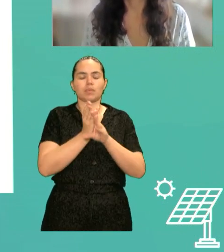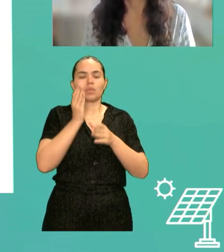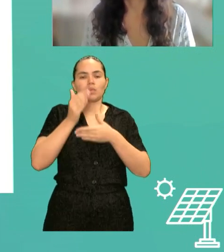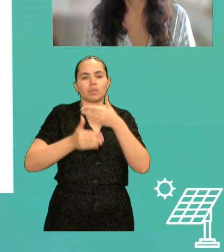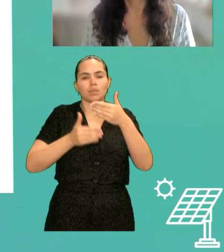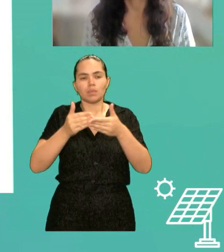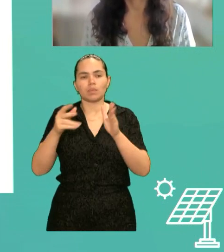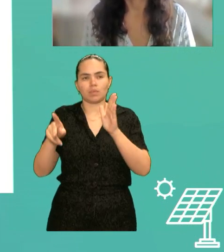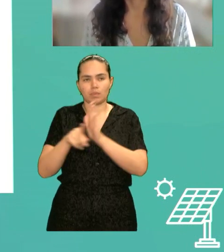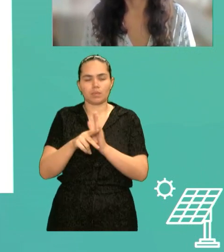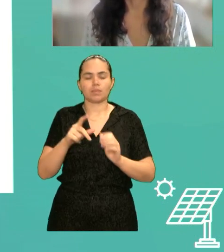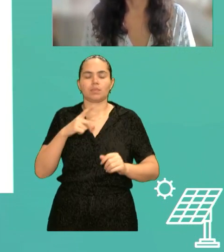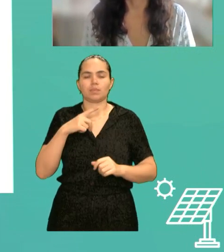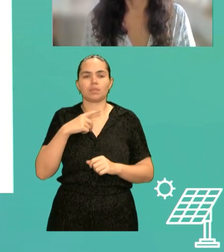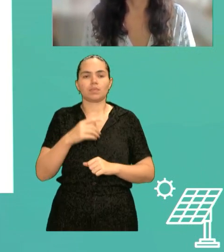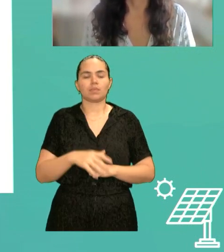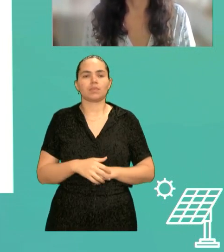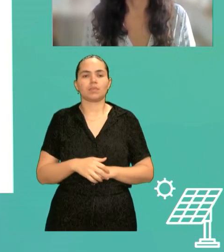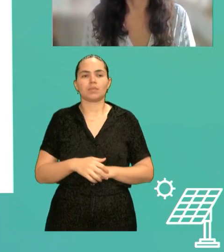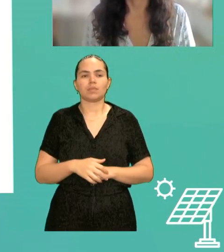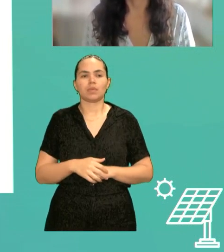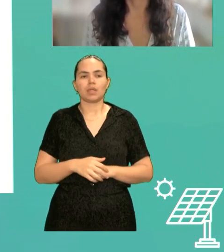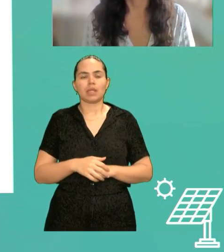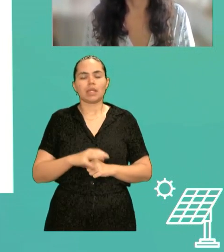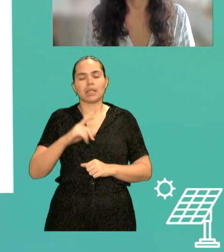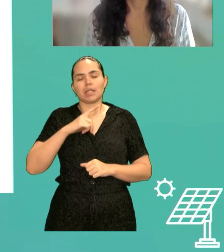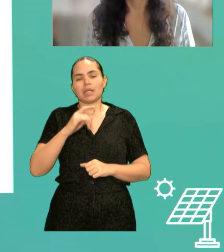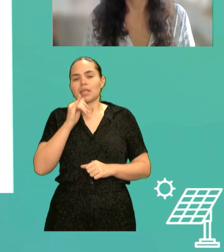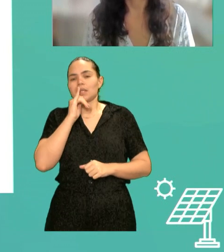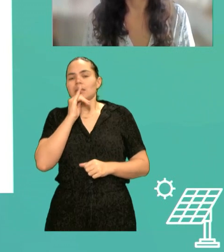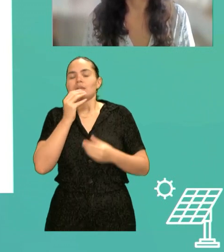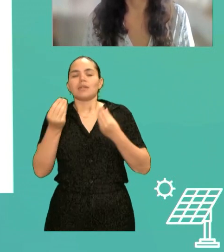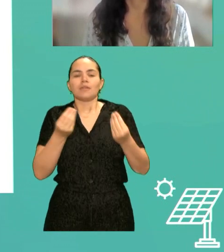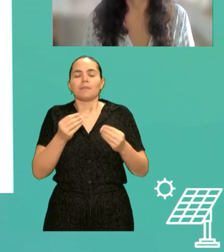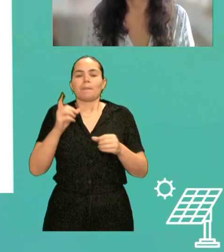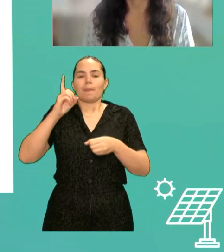a wide range of fuels like diesel, like